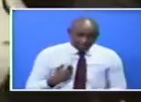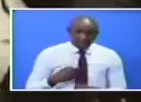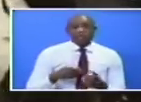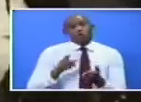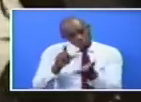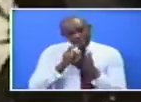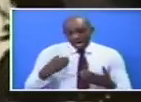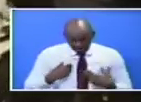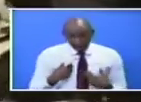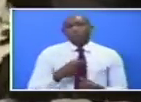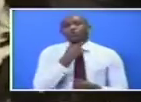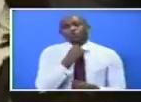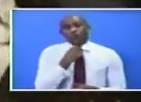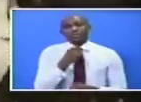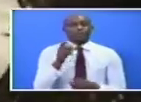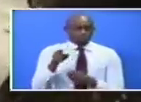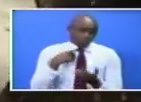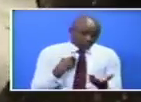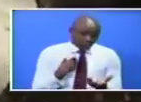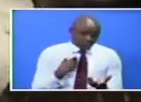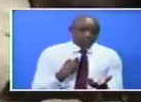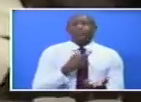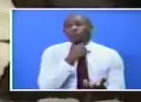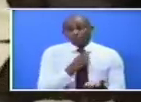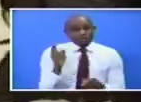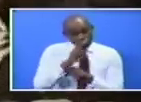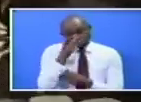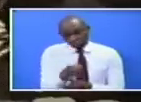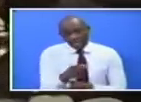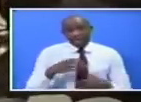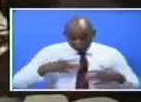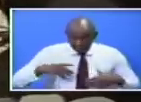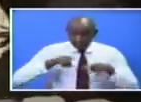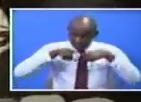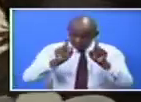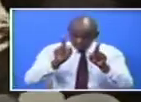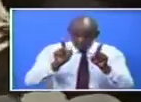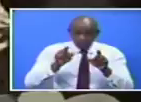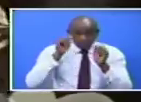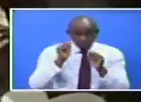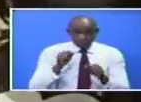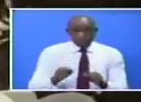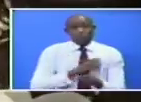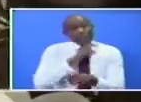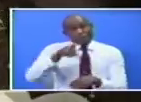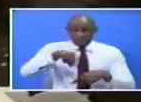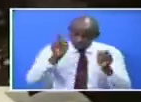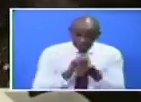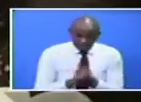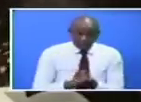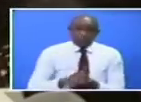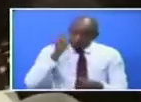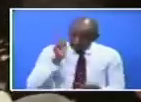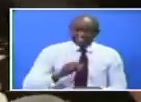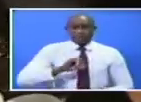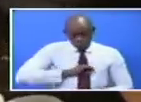government revenue for the woman rep position. I want to use the people themselves to get themselves empowered. We have to own